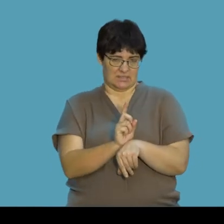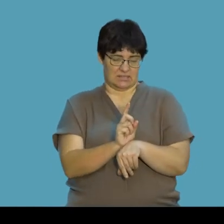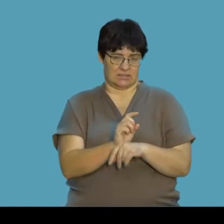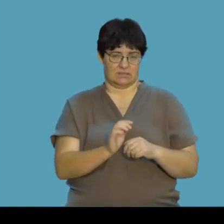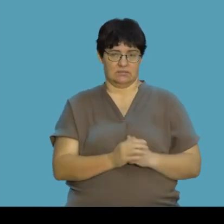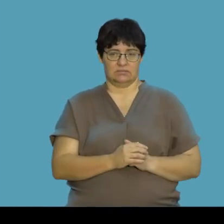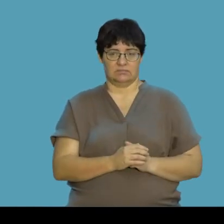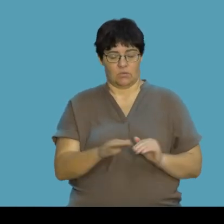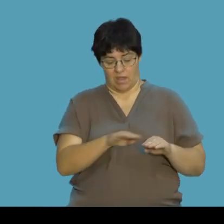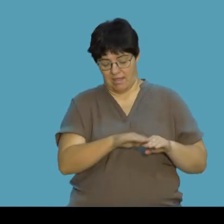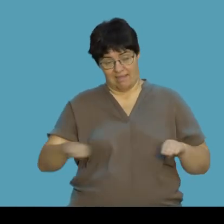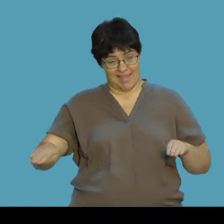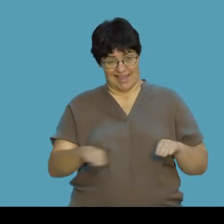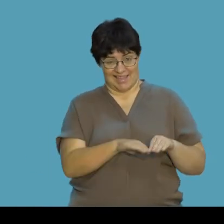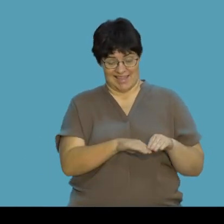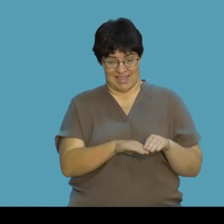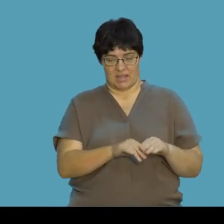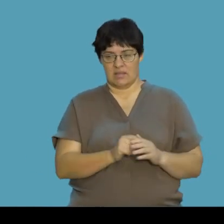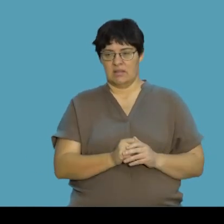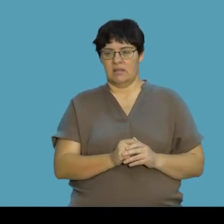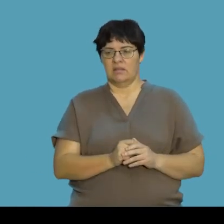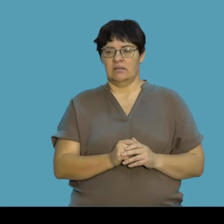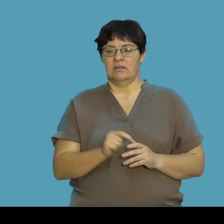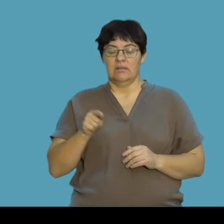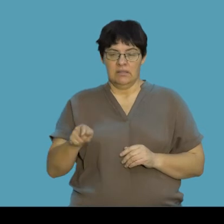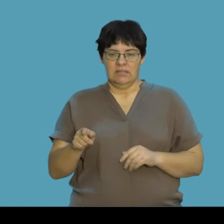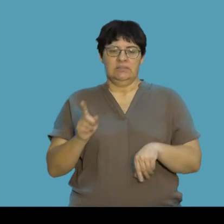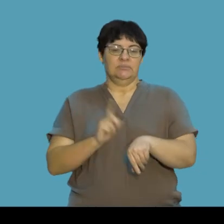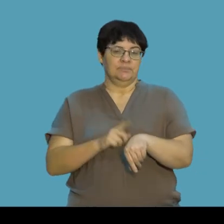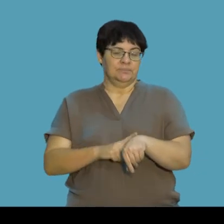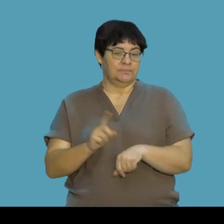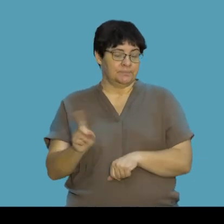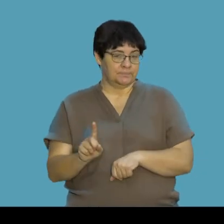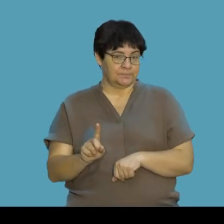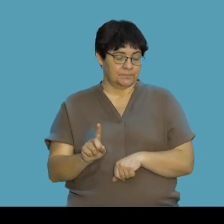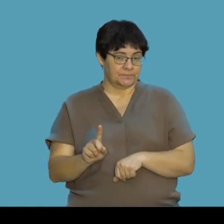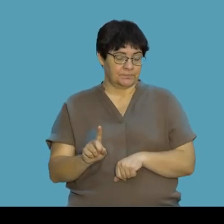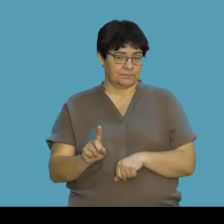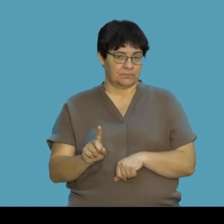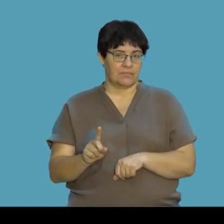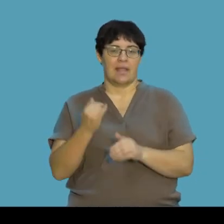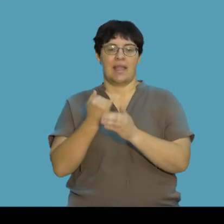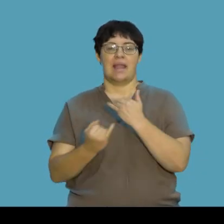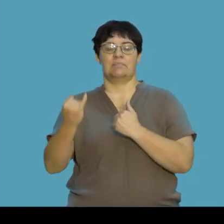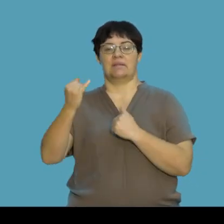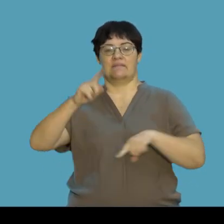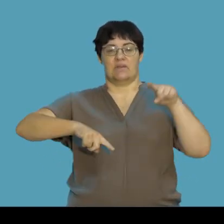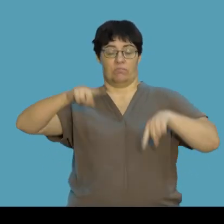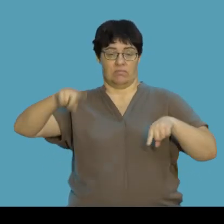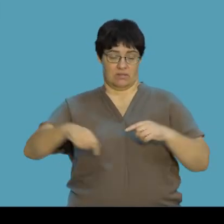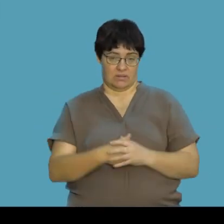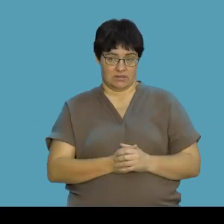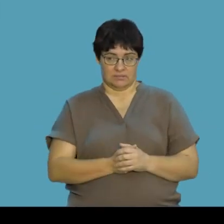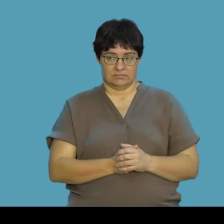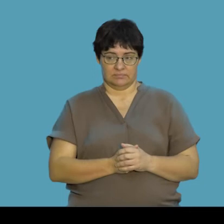on the horizontal axis, and then it means this time is actually our independent variable, okay?